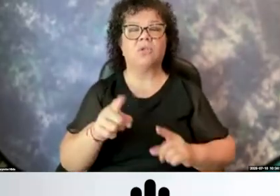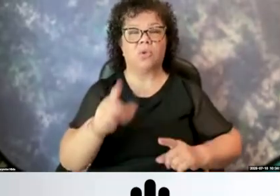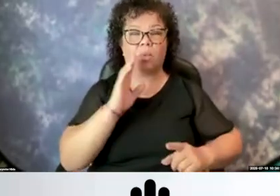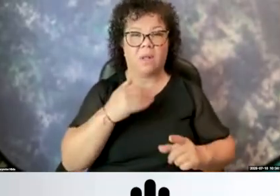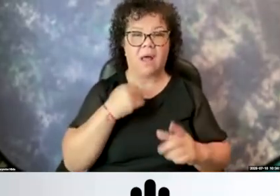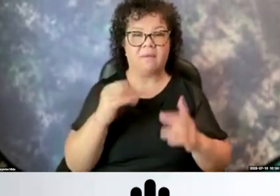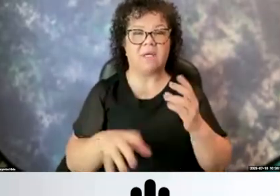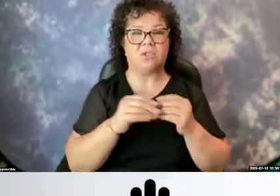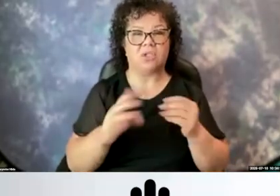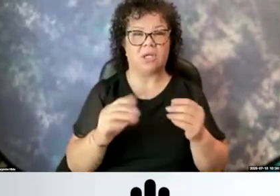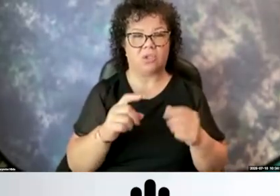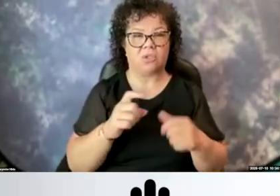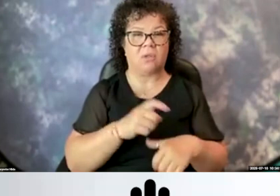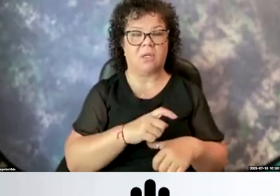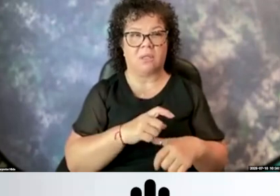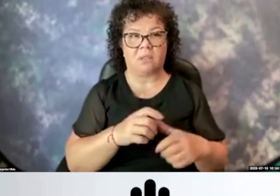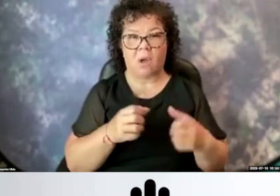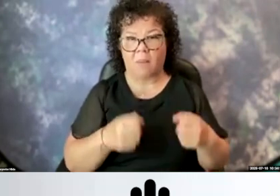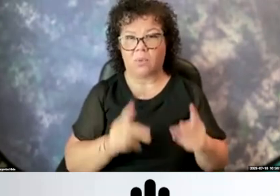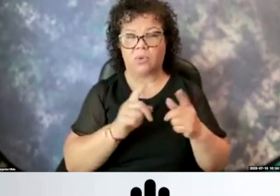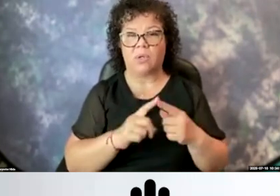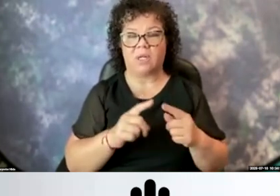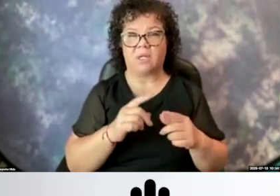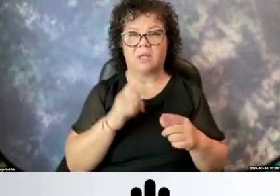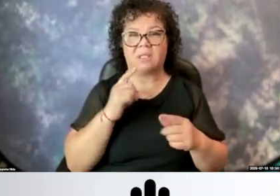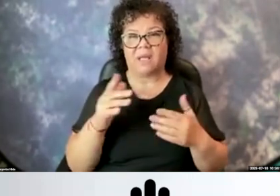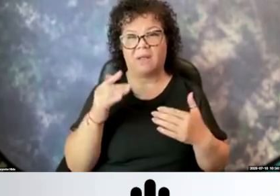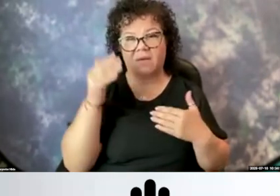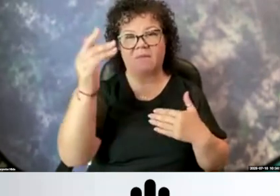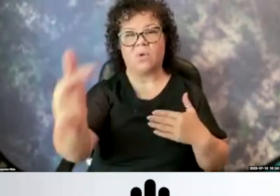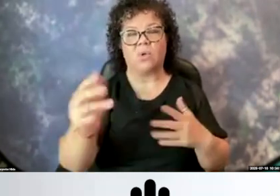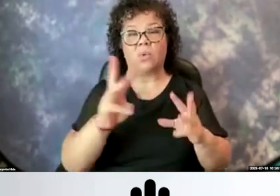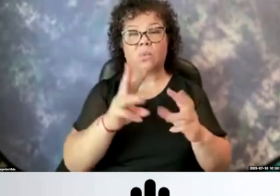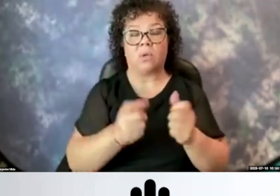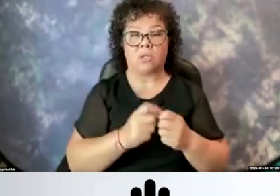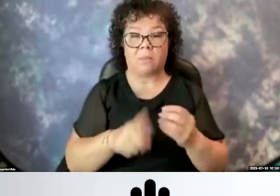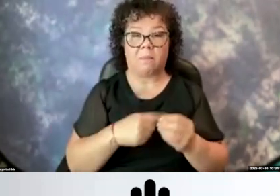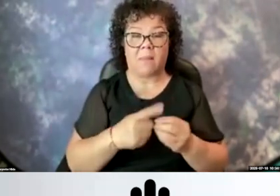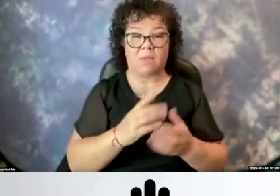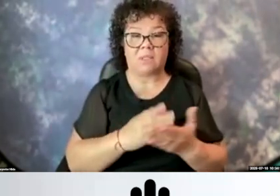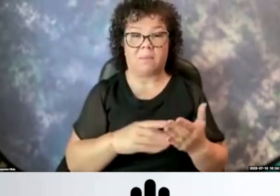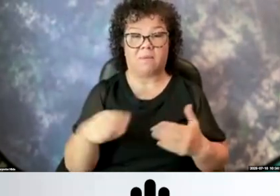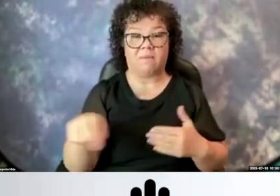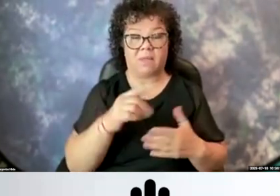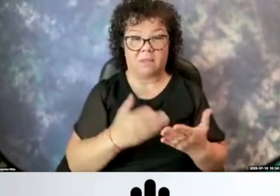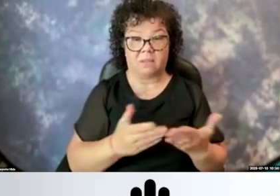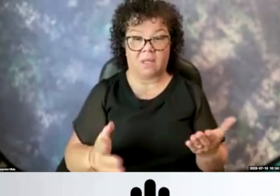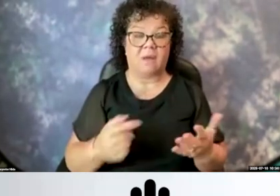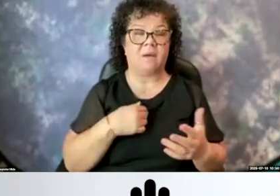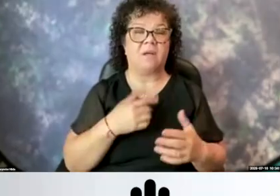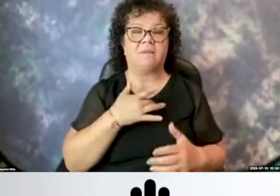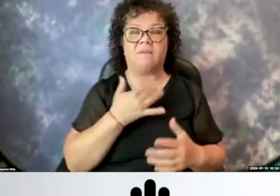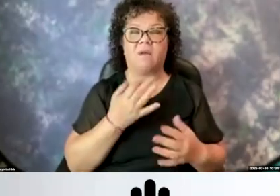an upcoming workshop on some of this stuff. And please feel free to email us